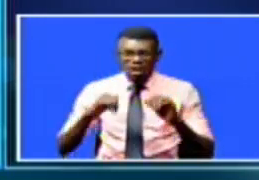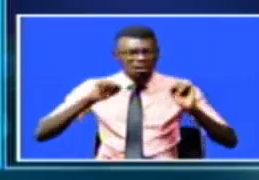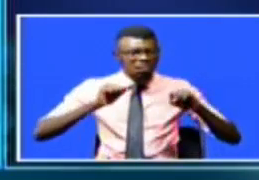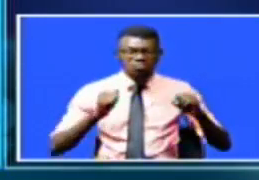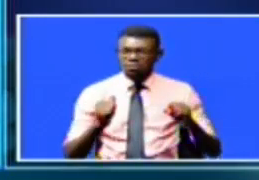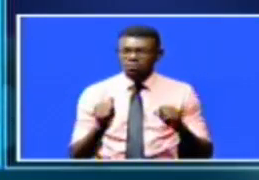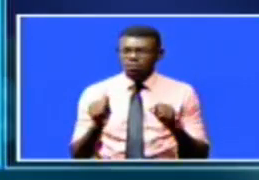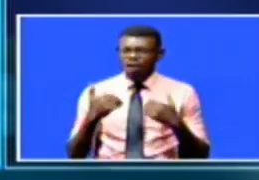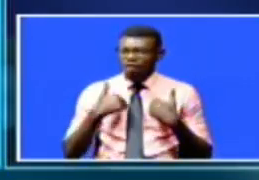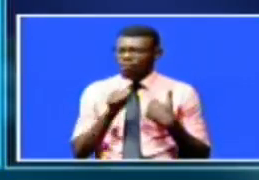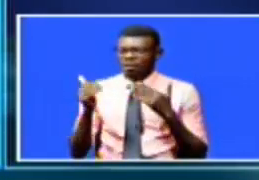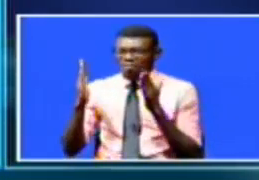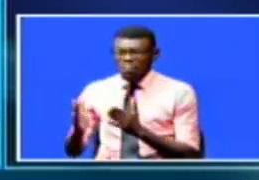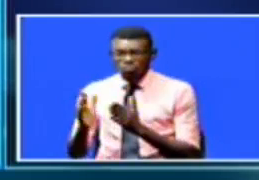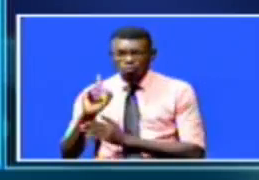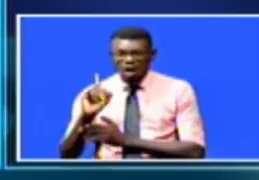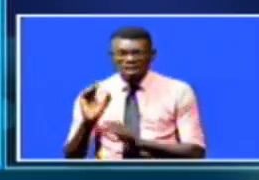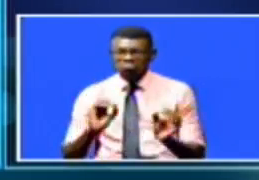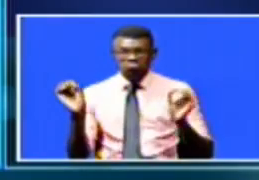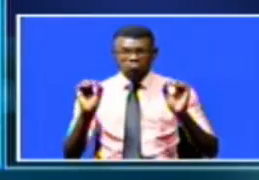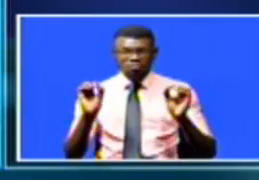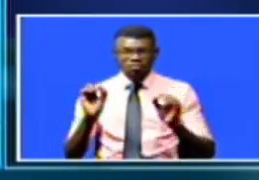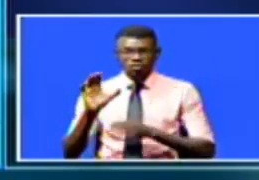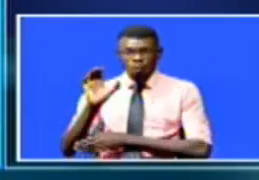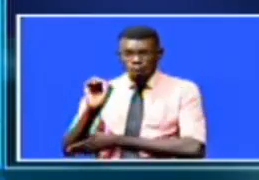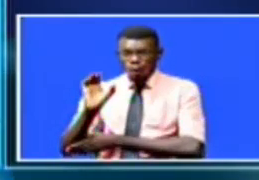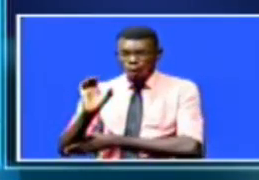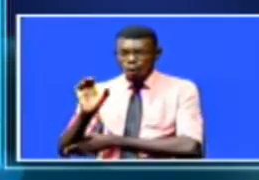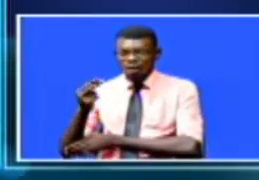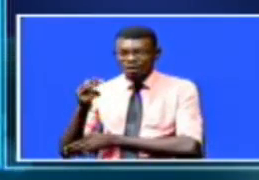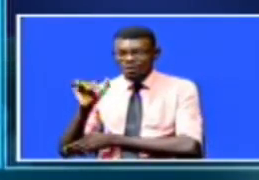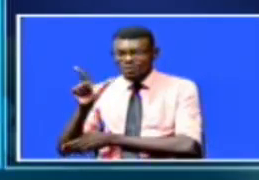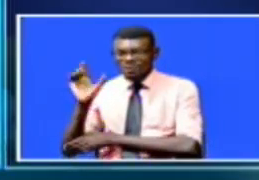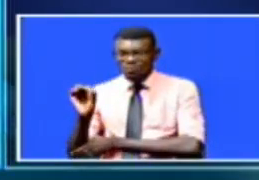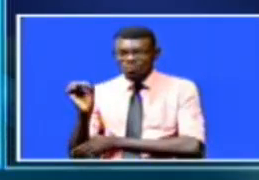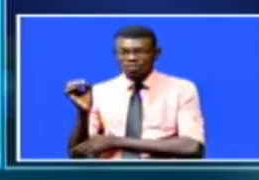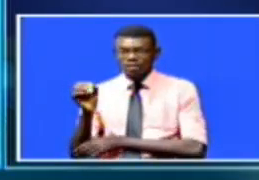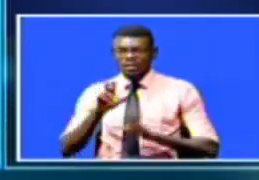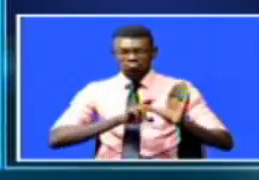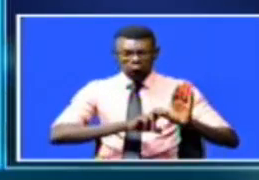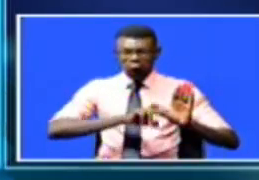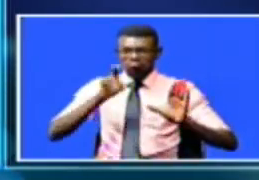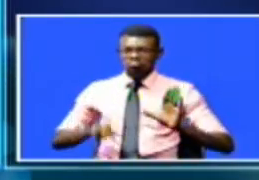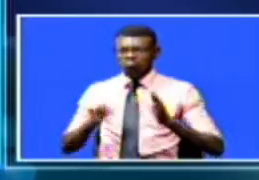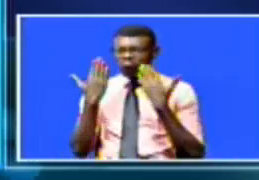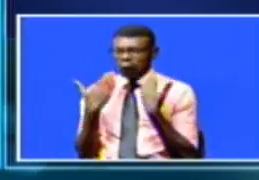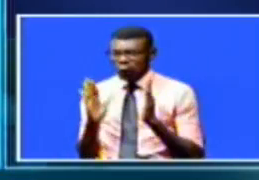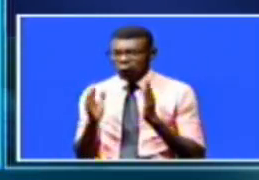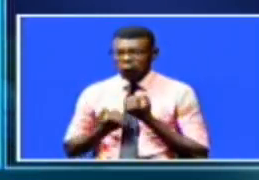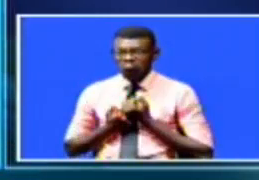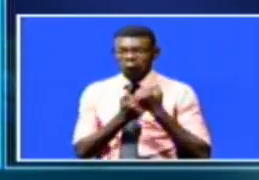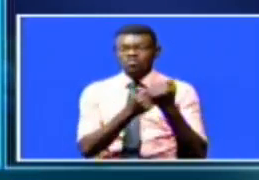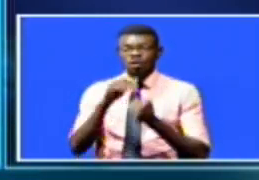on one candidate. You know, my colleague, Senator Ochilo Ayako, when he stepped down in favor of